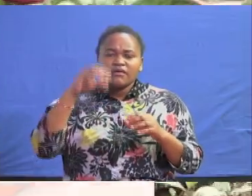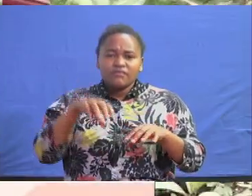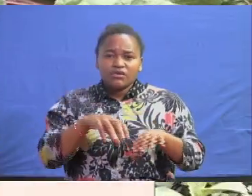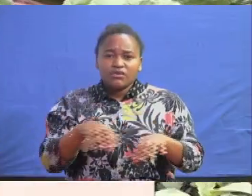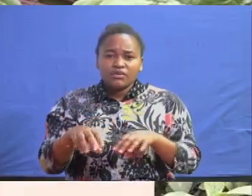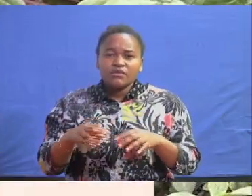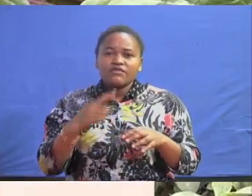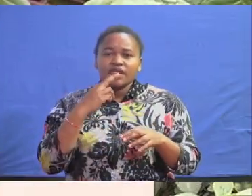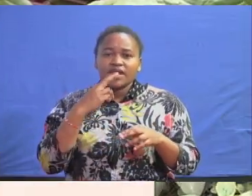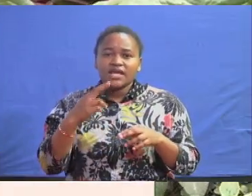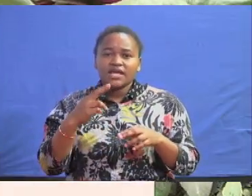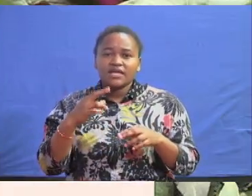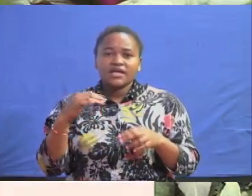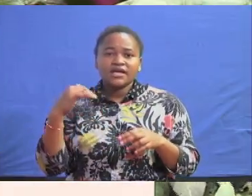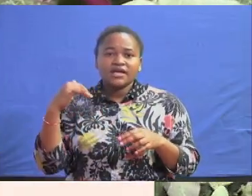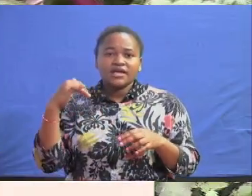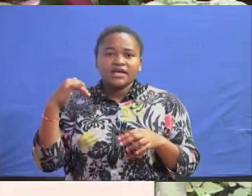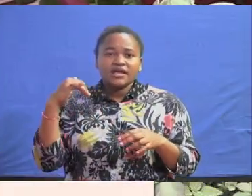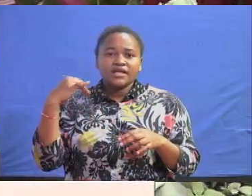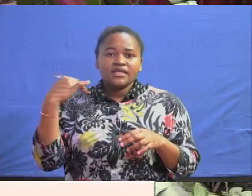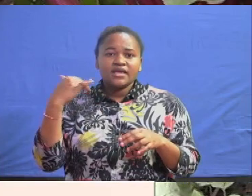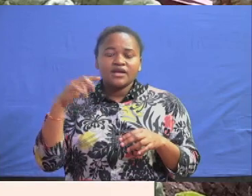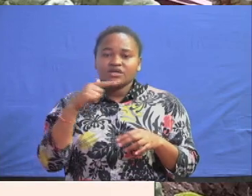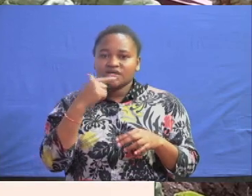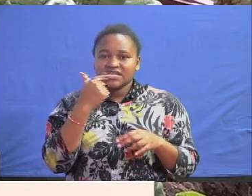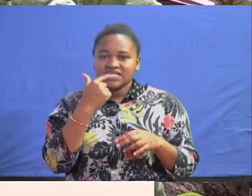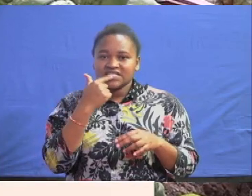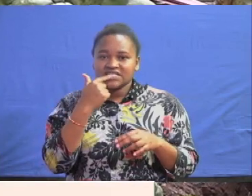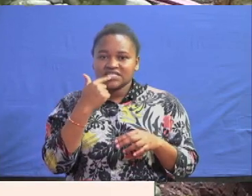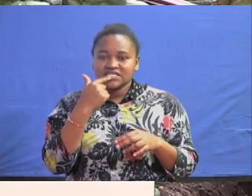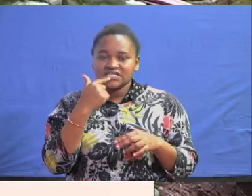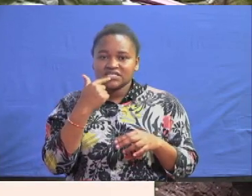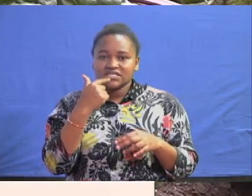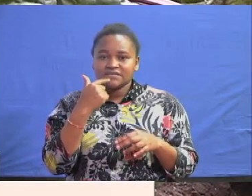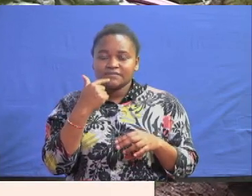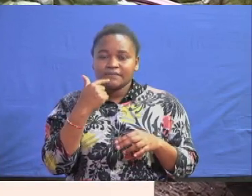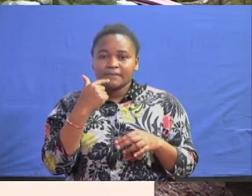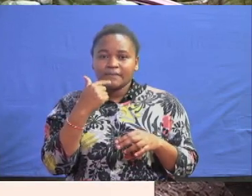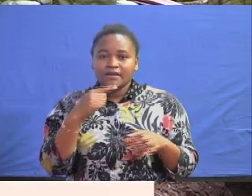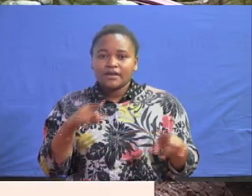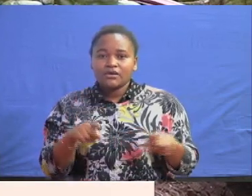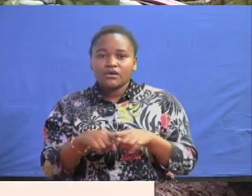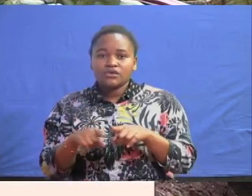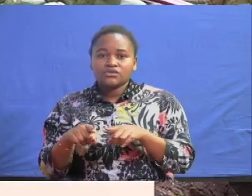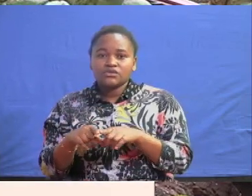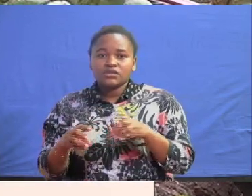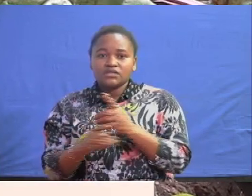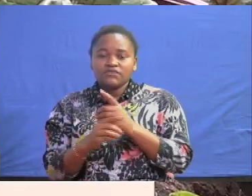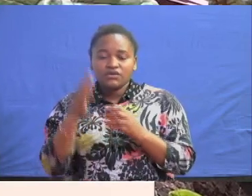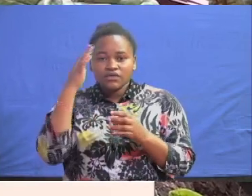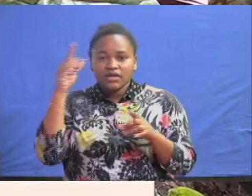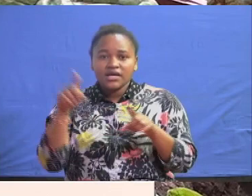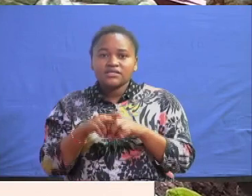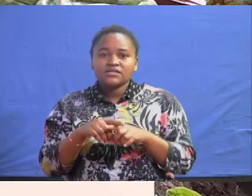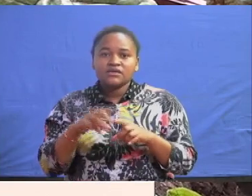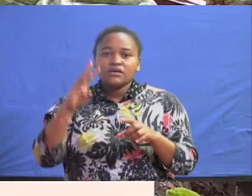spinach nyekundu, ya njano, nyeupe ambayo ndiyo maarufu kwa walaji na wakulima, na aina inayotambulika kama